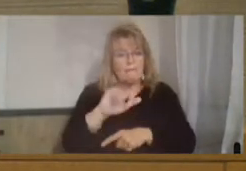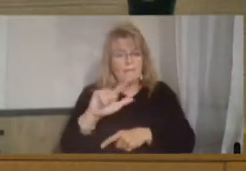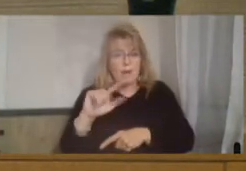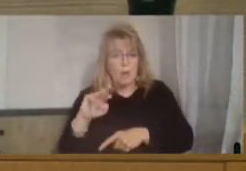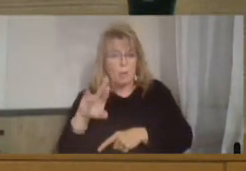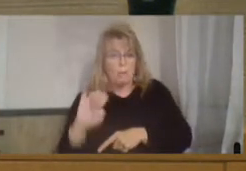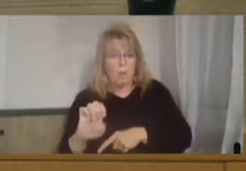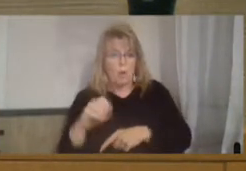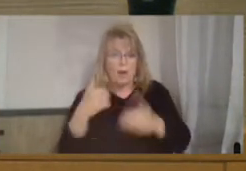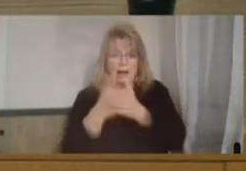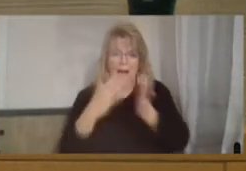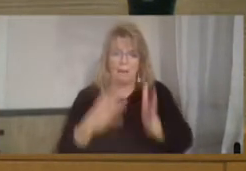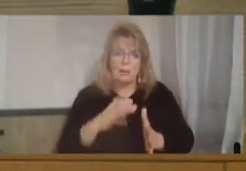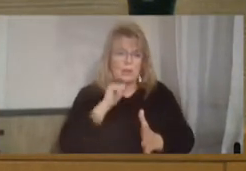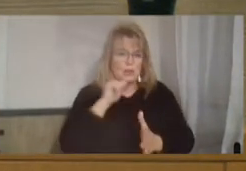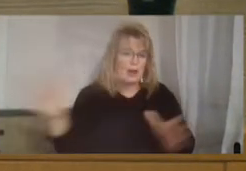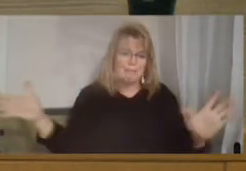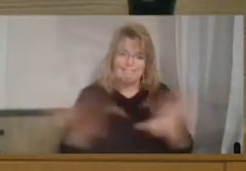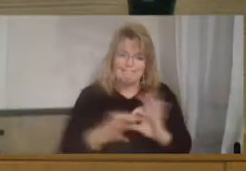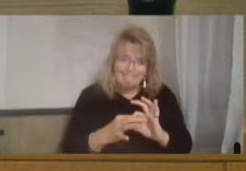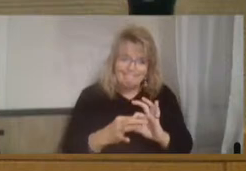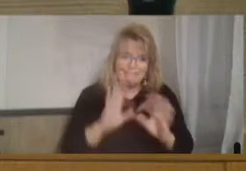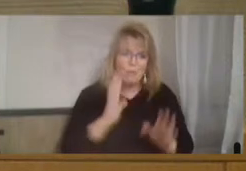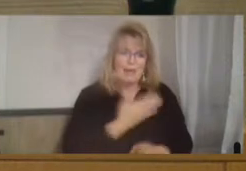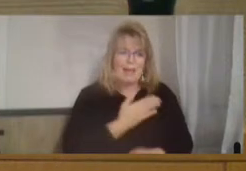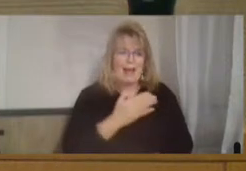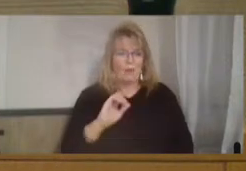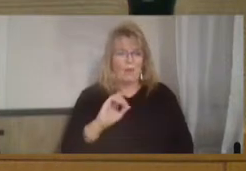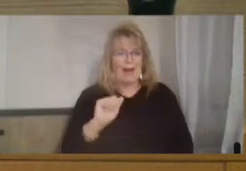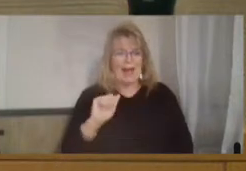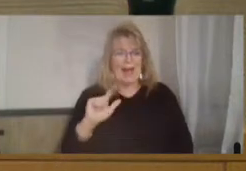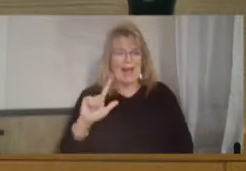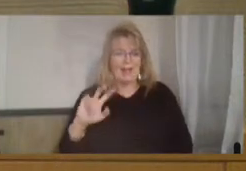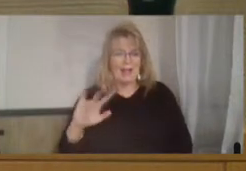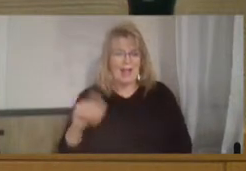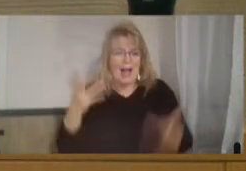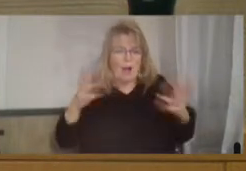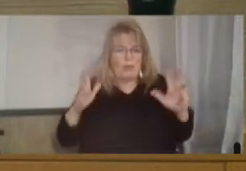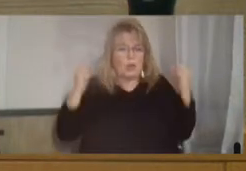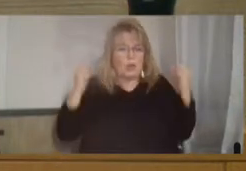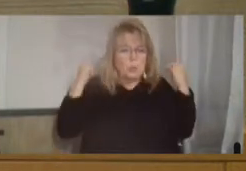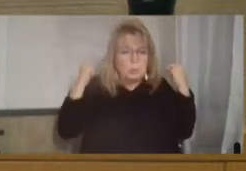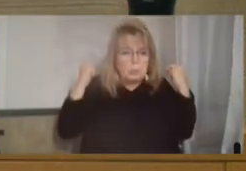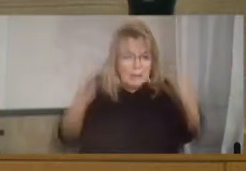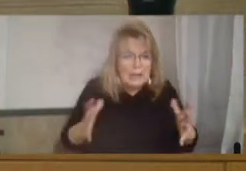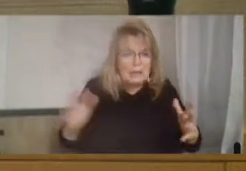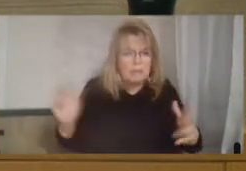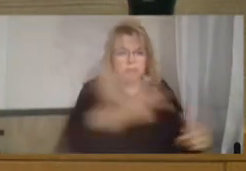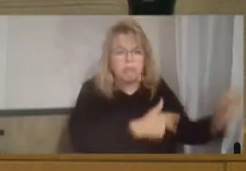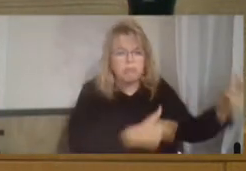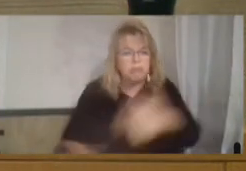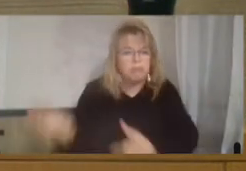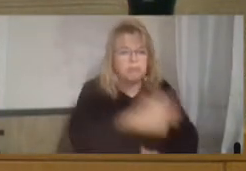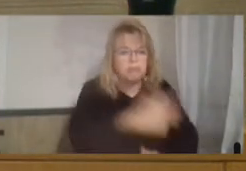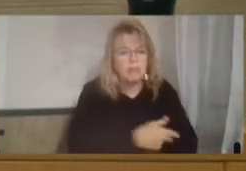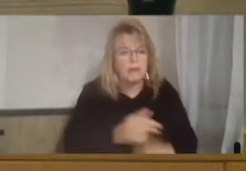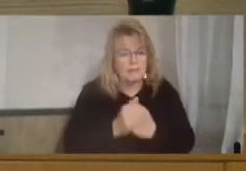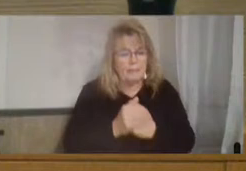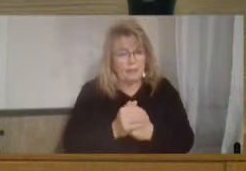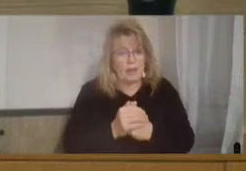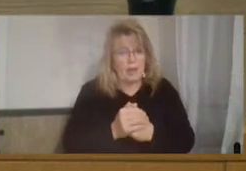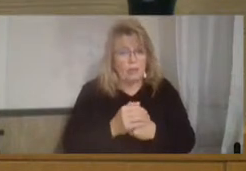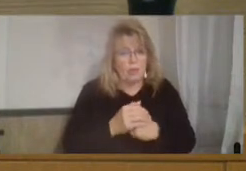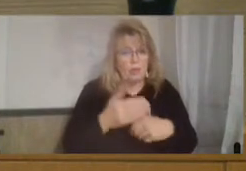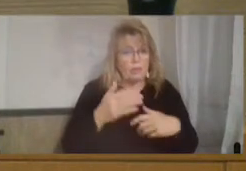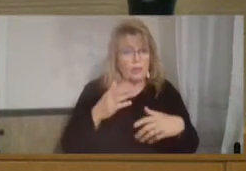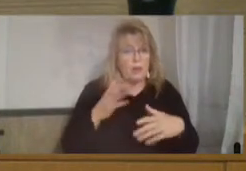not directly connect with our alley. We already have way too many cut-throughs. The proposed barrier